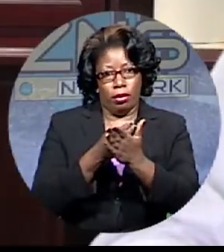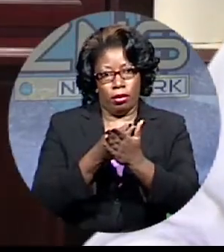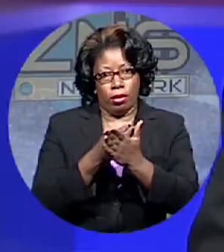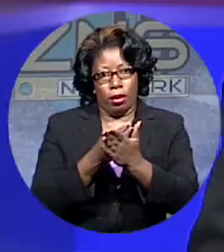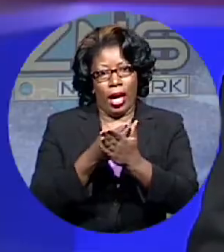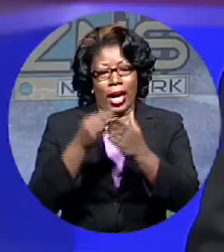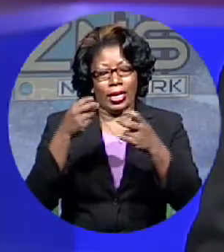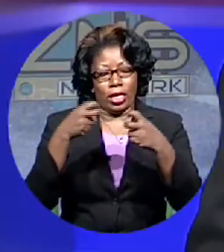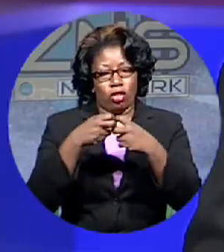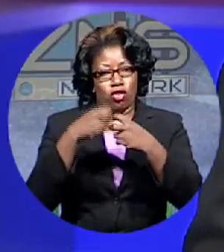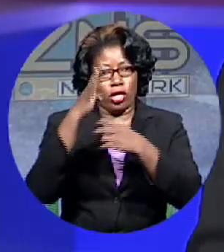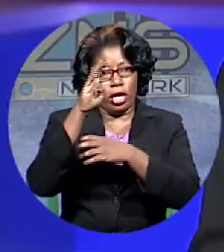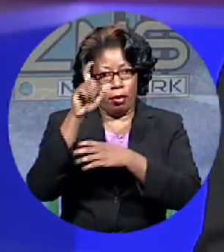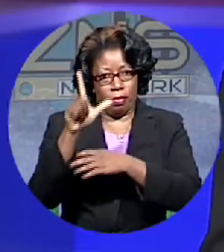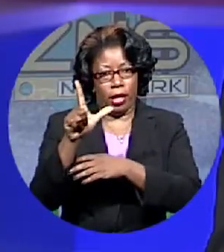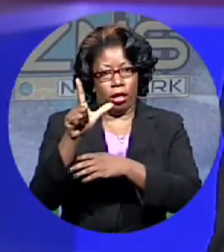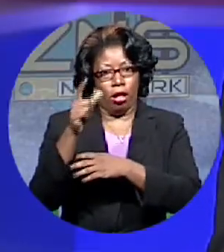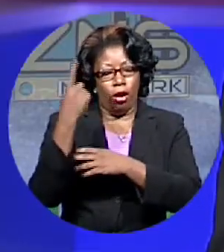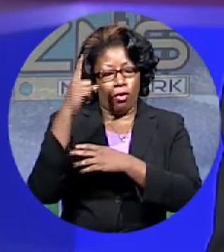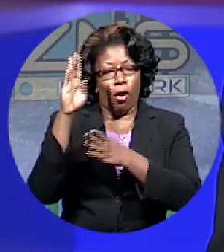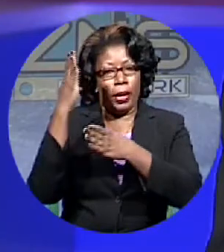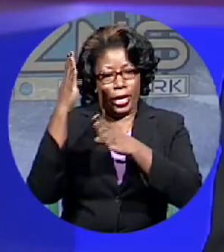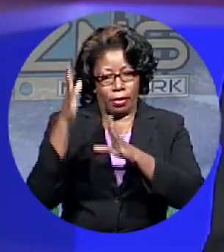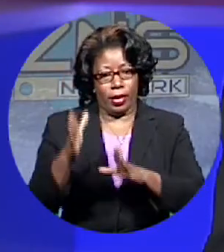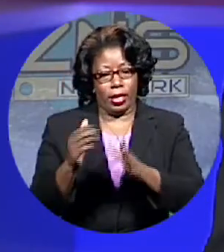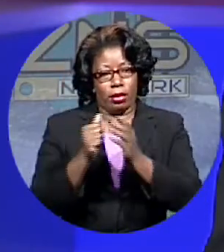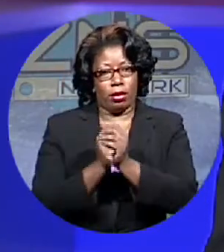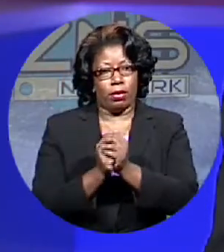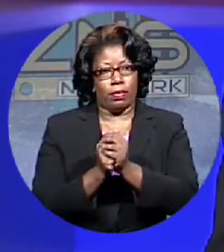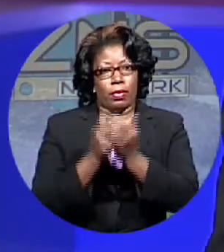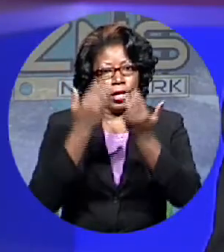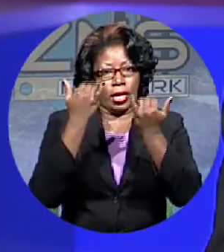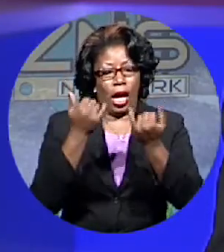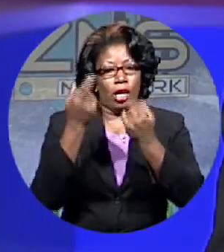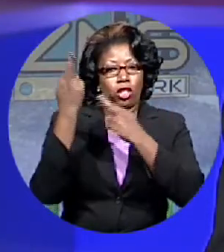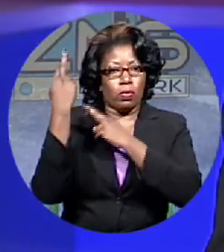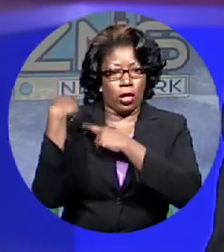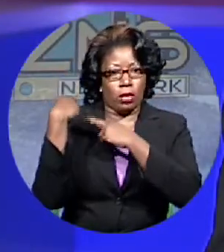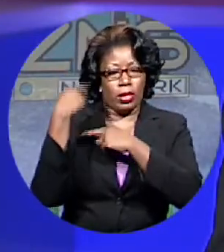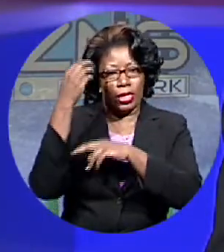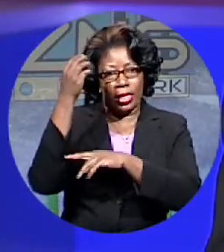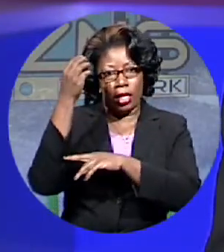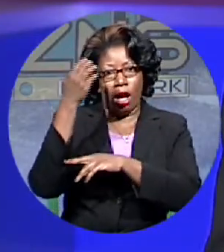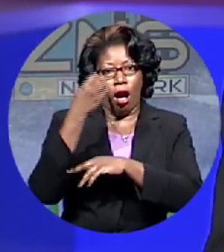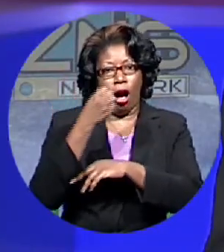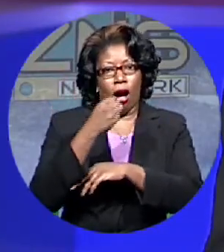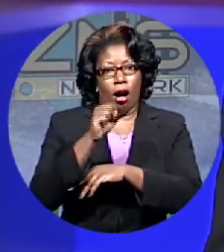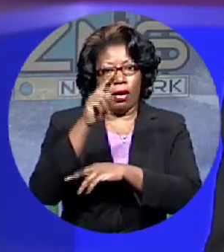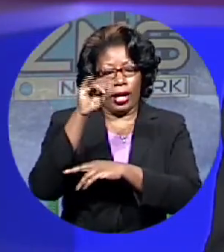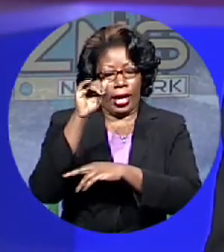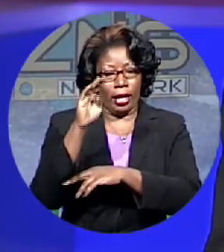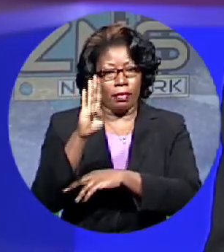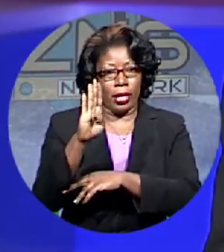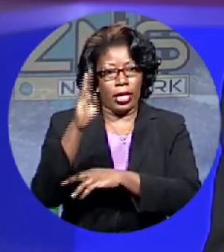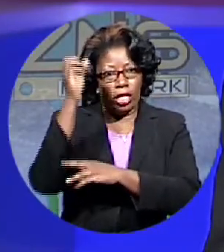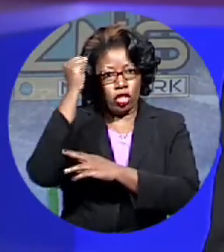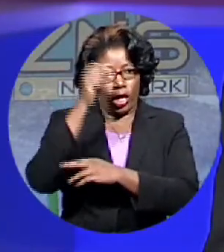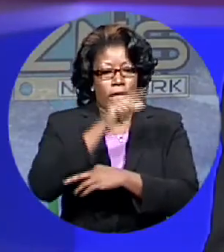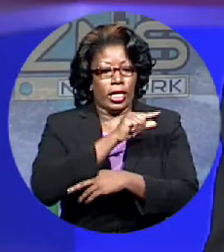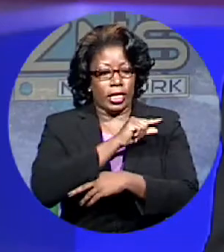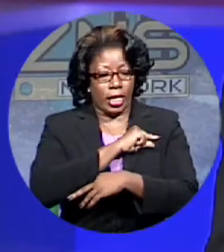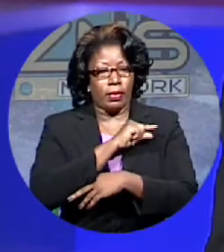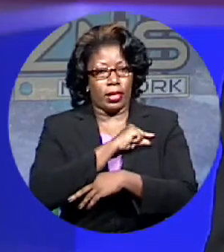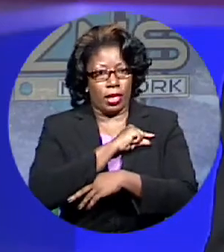backs. Meantime, Labor Minister with responsibility for national insurance, Shane Gibson, says NIB was never intended